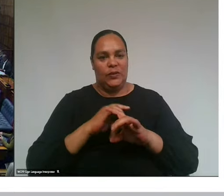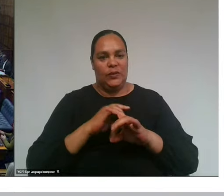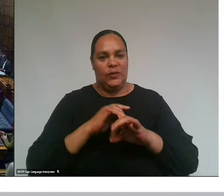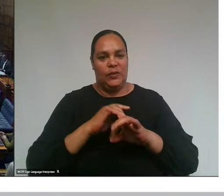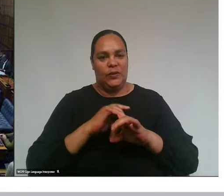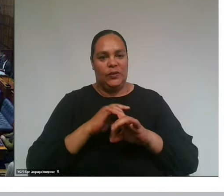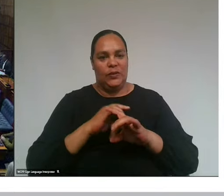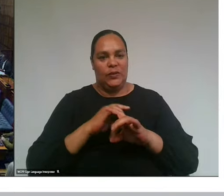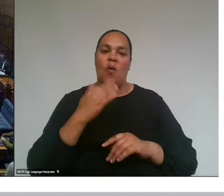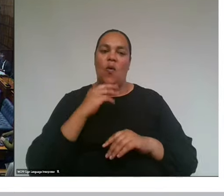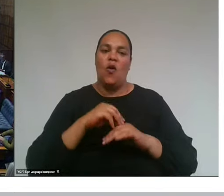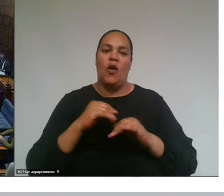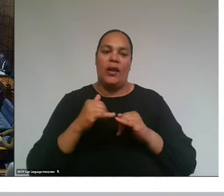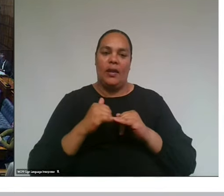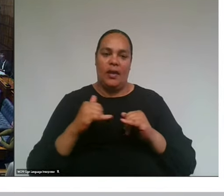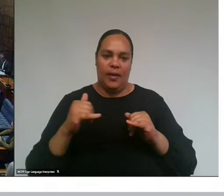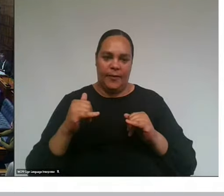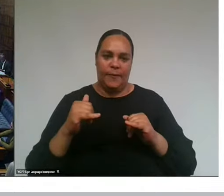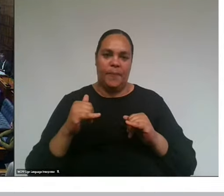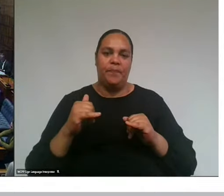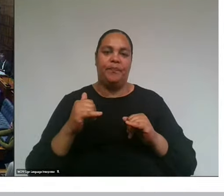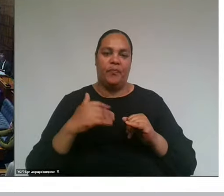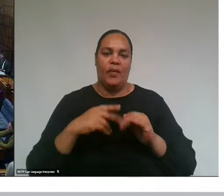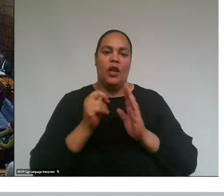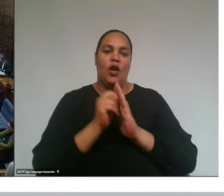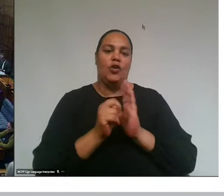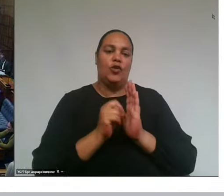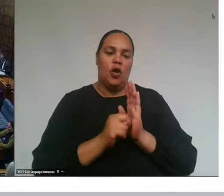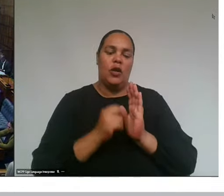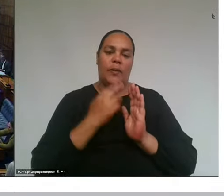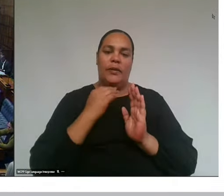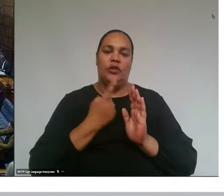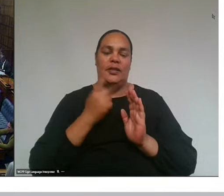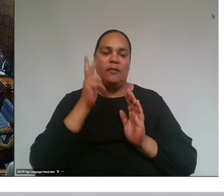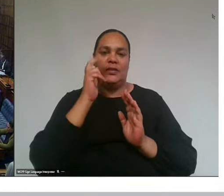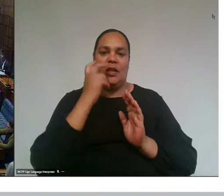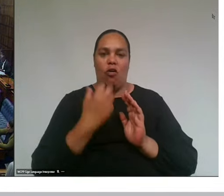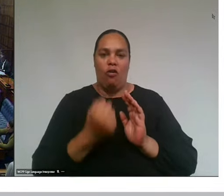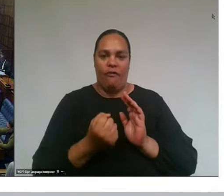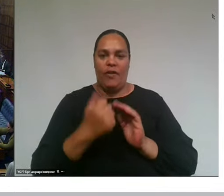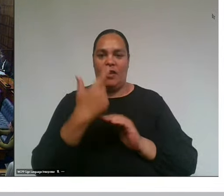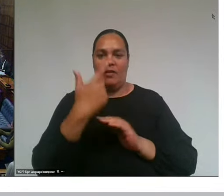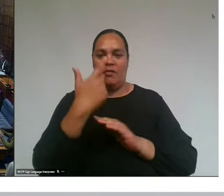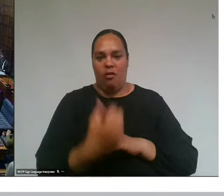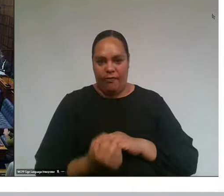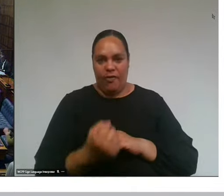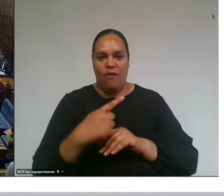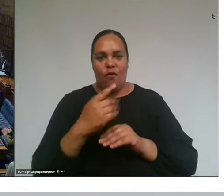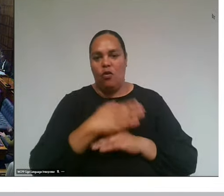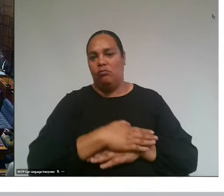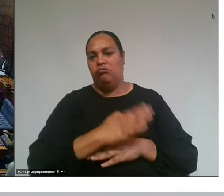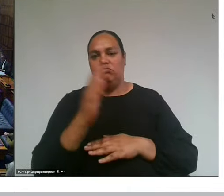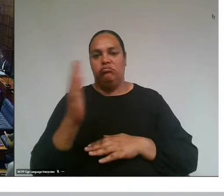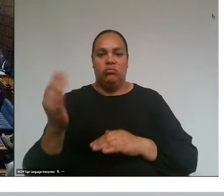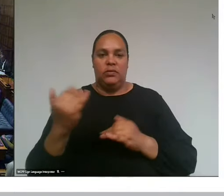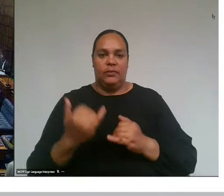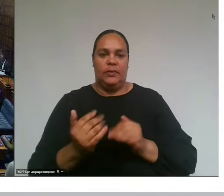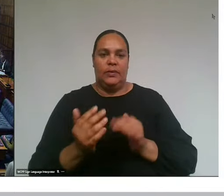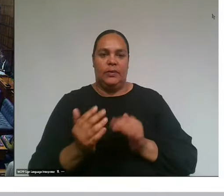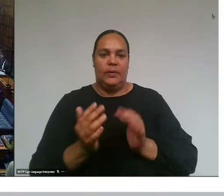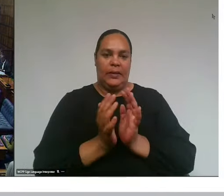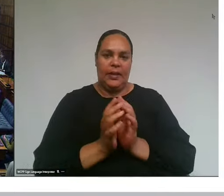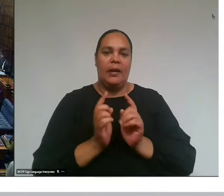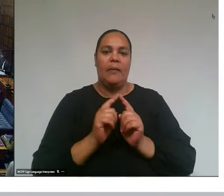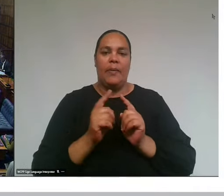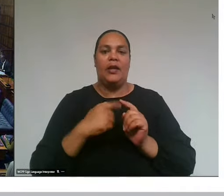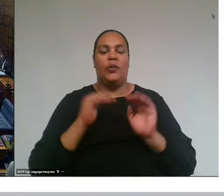to those who are online um a note to please keep yourselves muted and to keep your video off for the duration of today's meeting andless